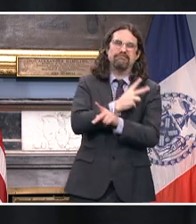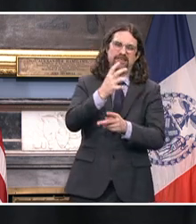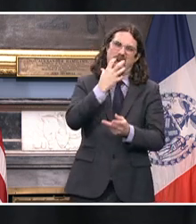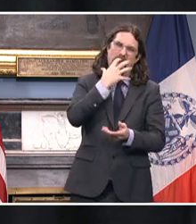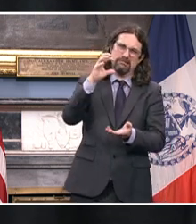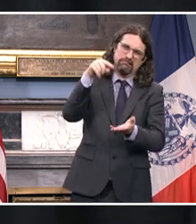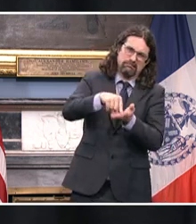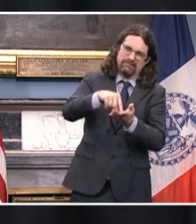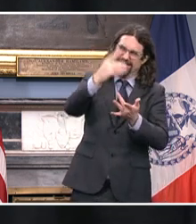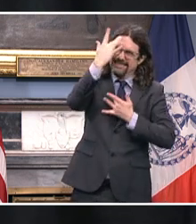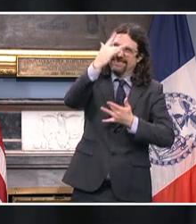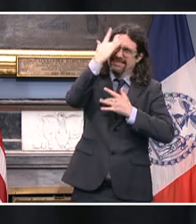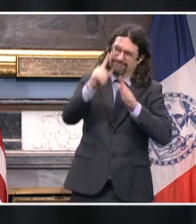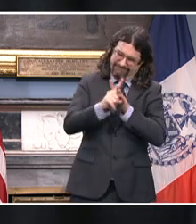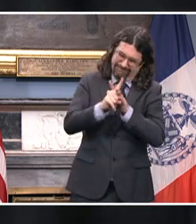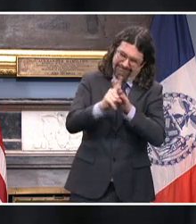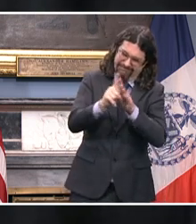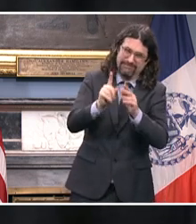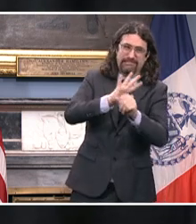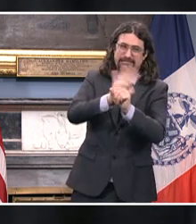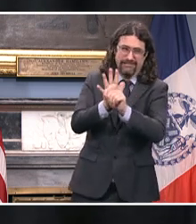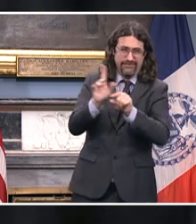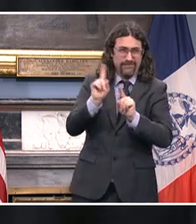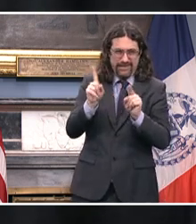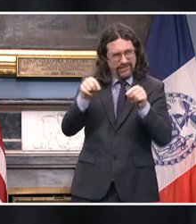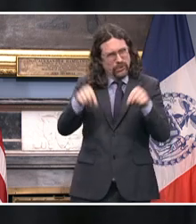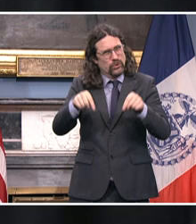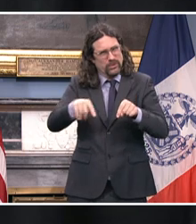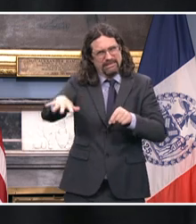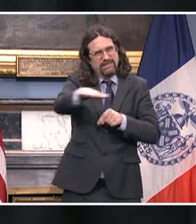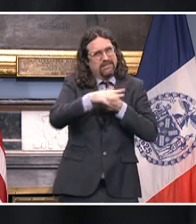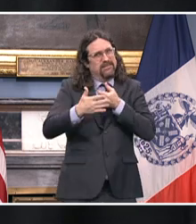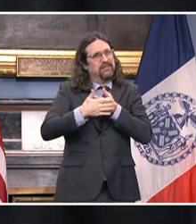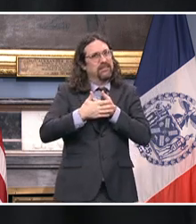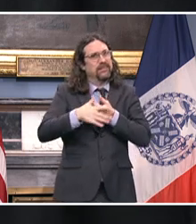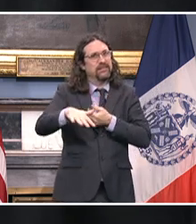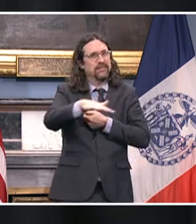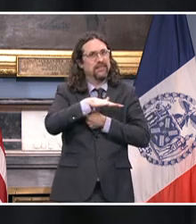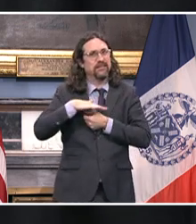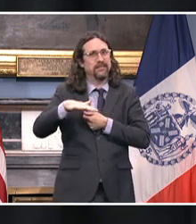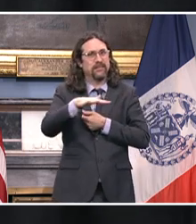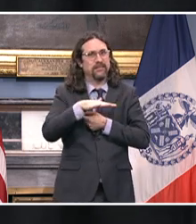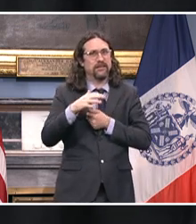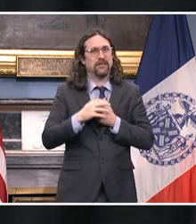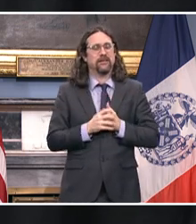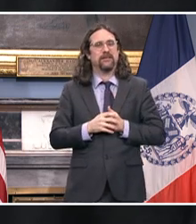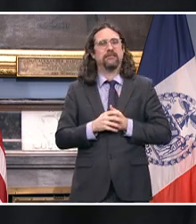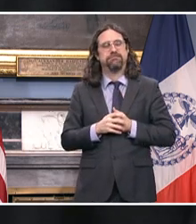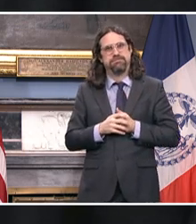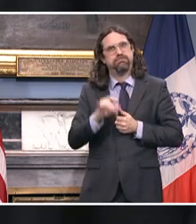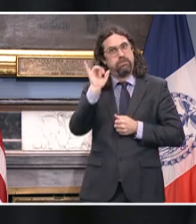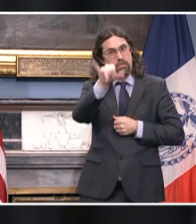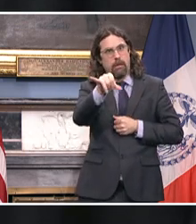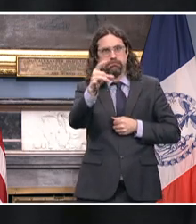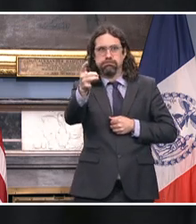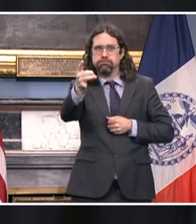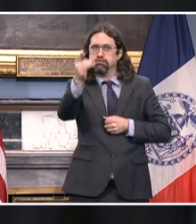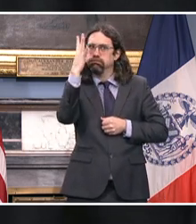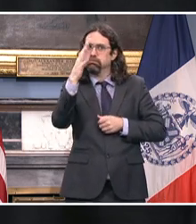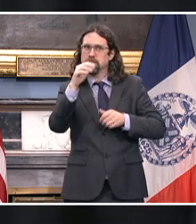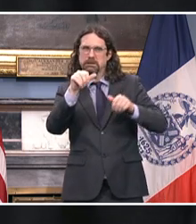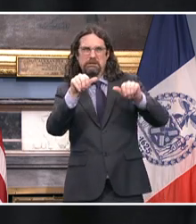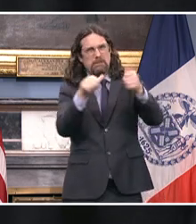Sometimes we face a challenge or a crisis, and we say everyone is equally